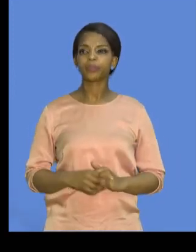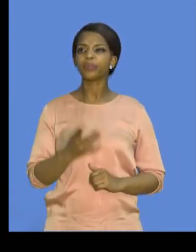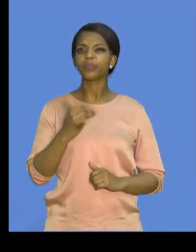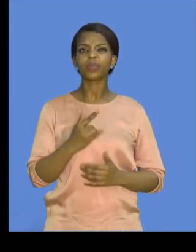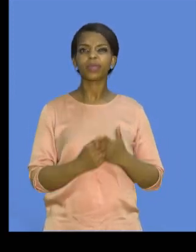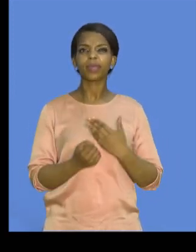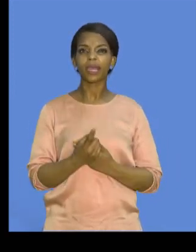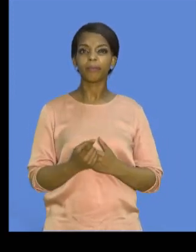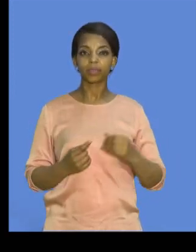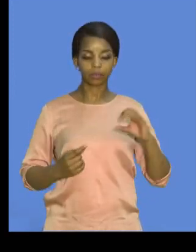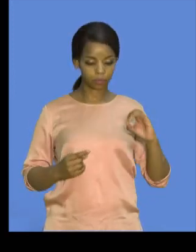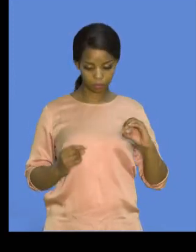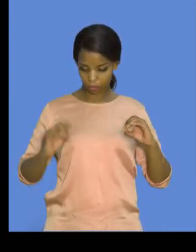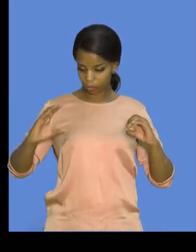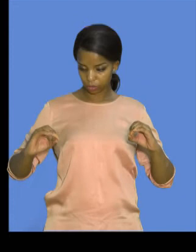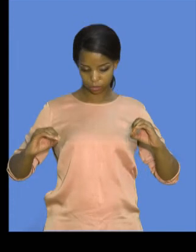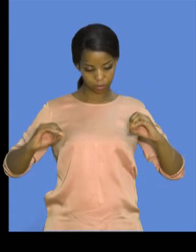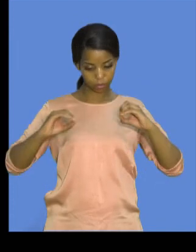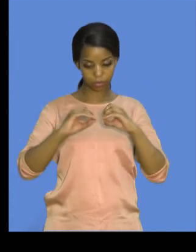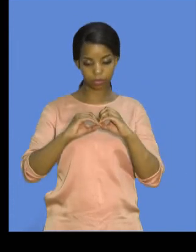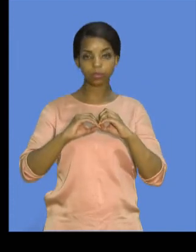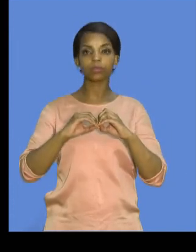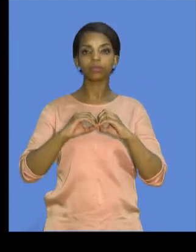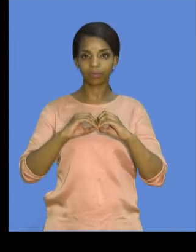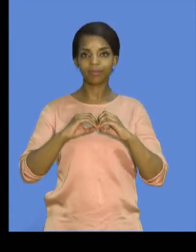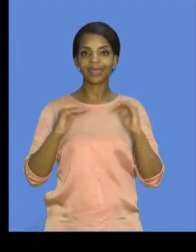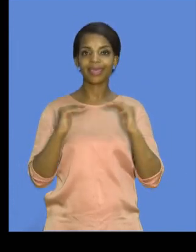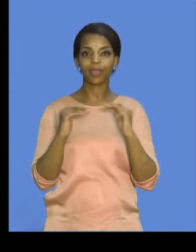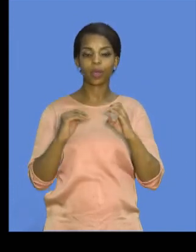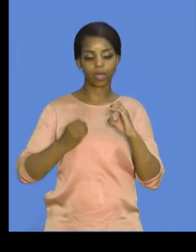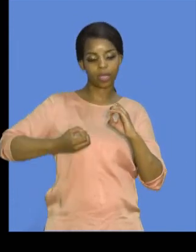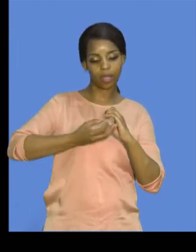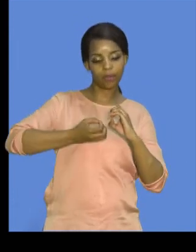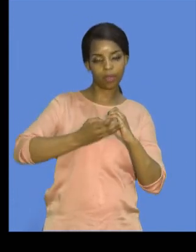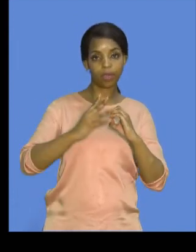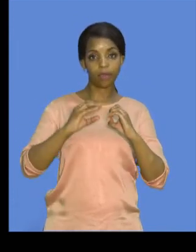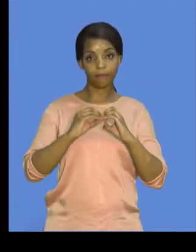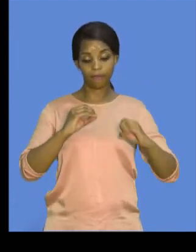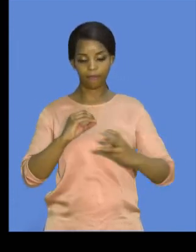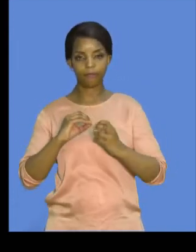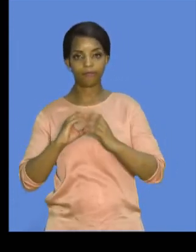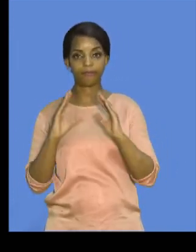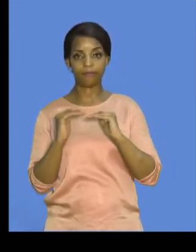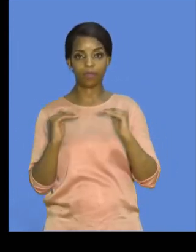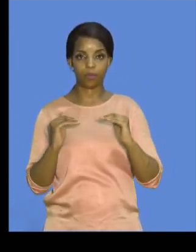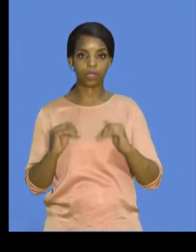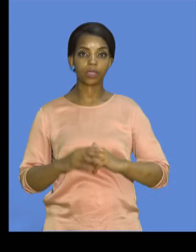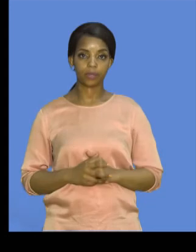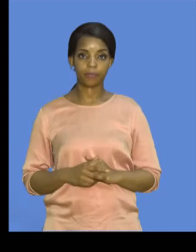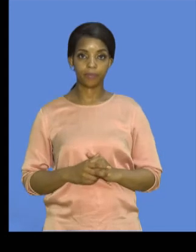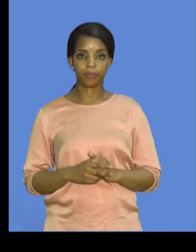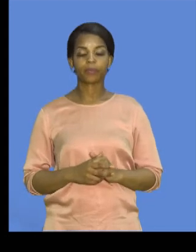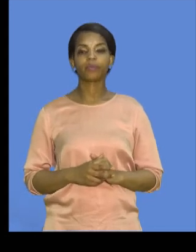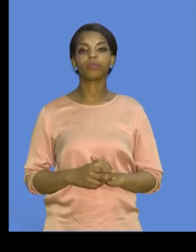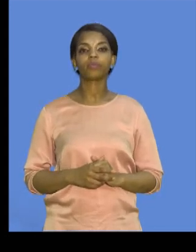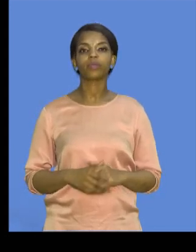are actually in contact with each other, charge will be equally distributed. So we've got what we call the net charge, which is the